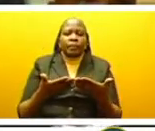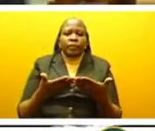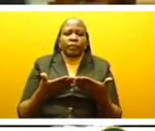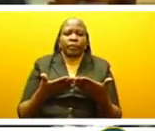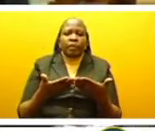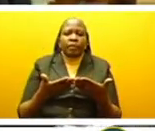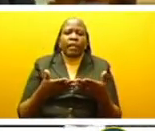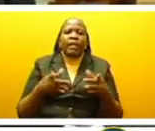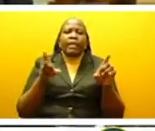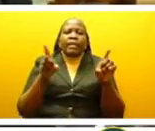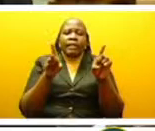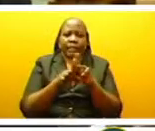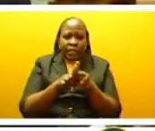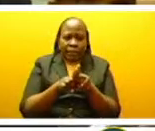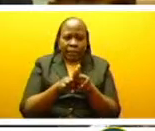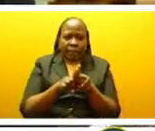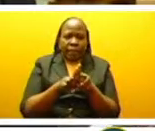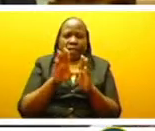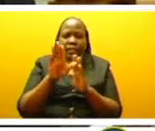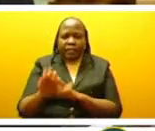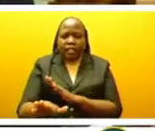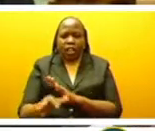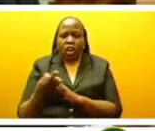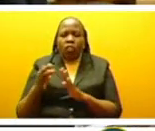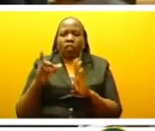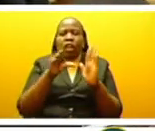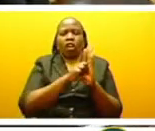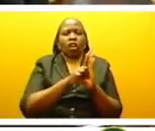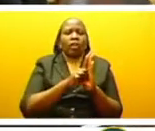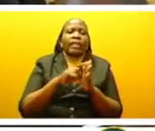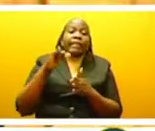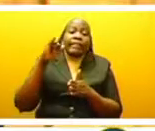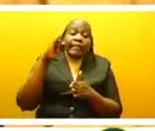even as the state of the law remains in flux,